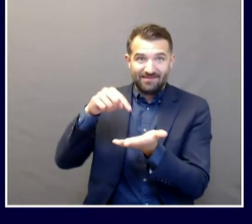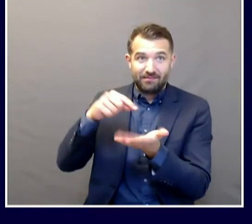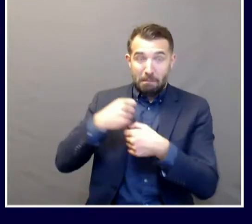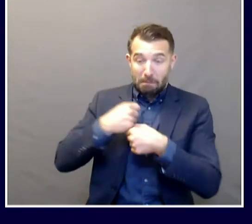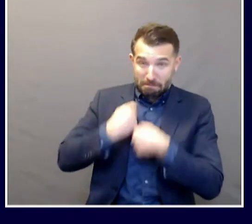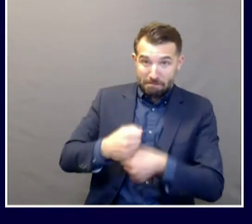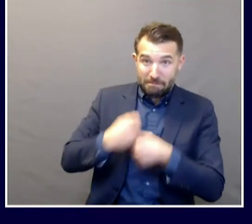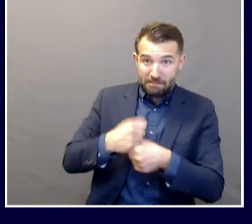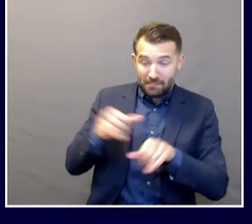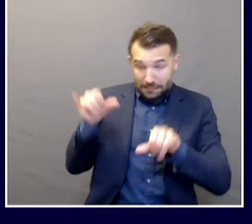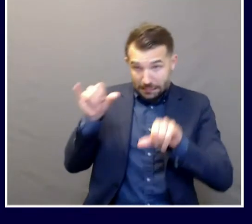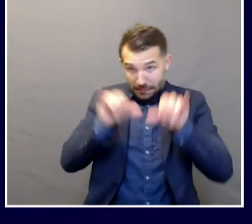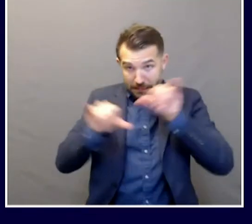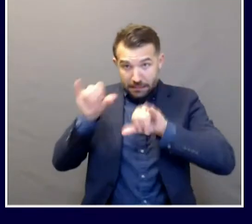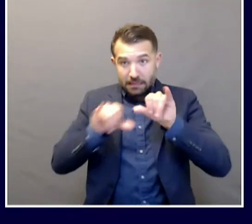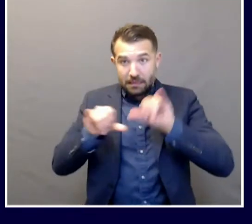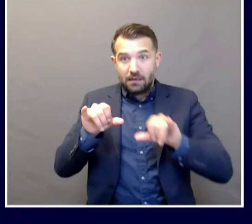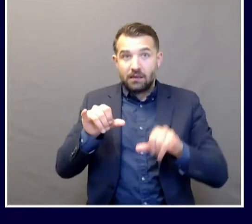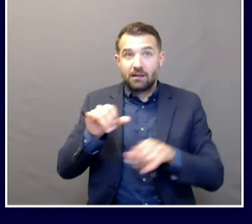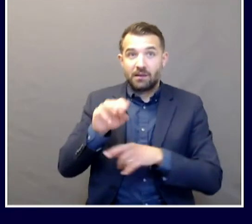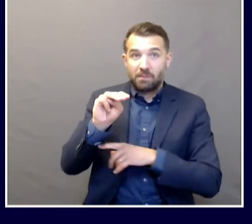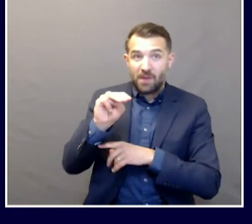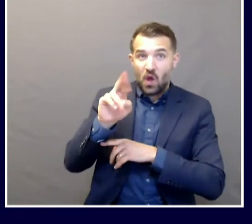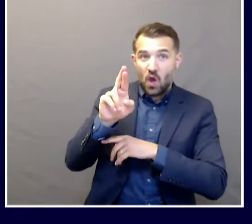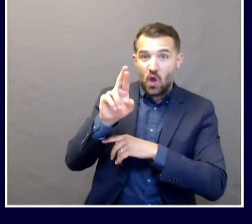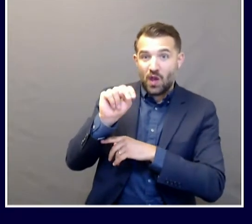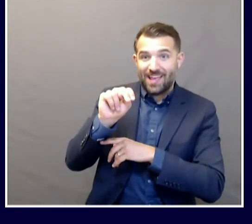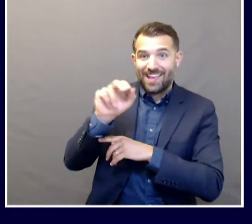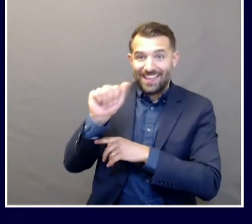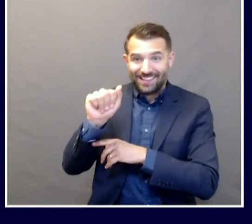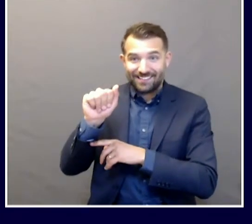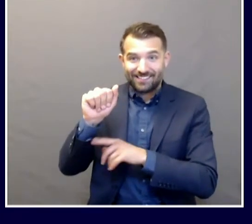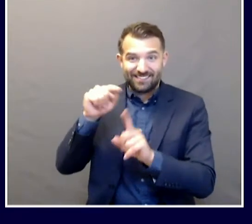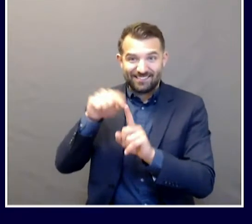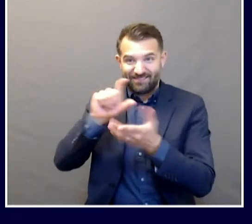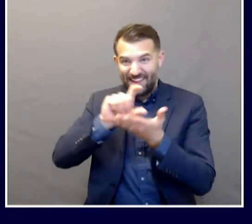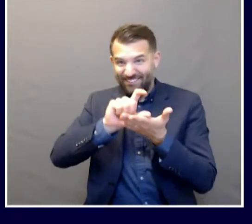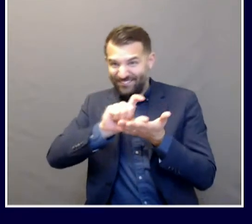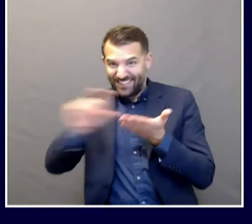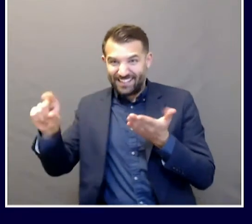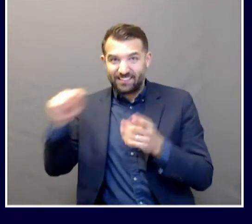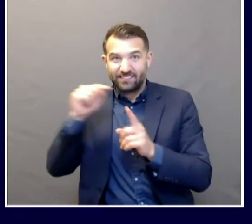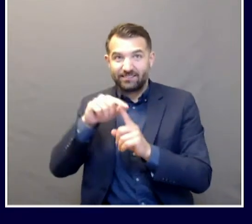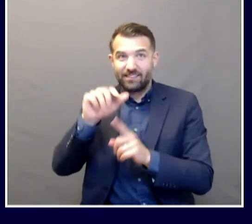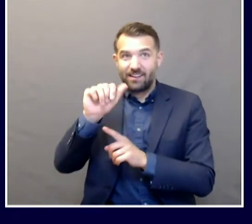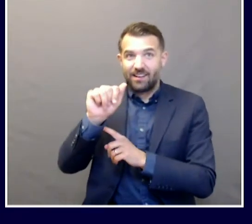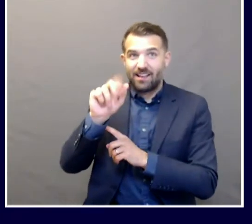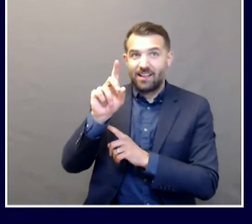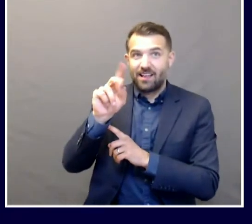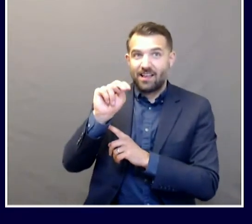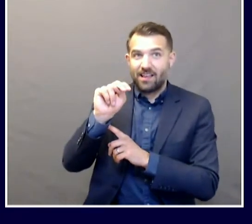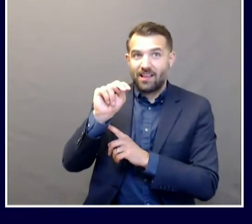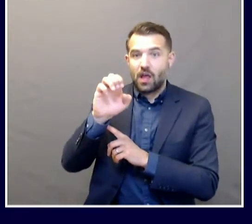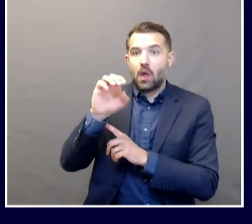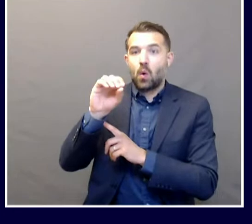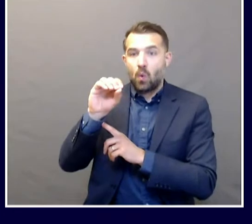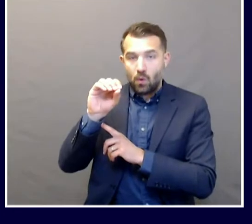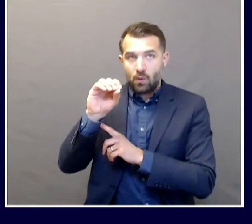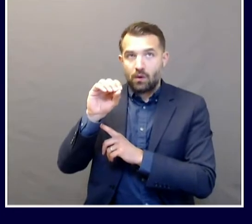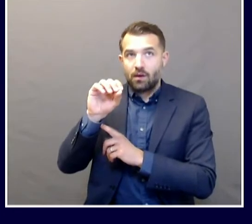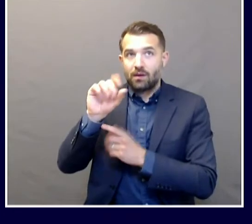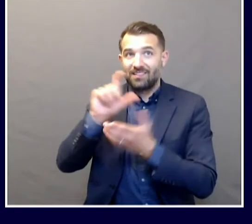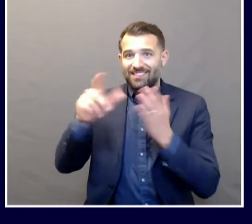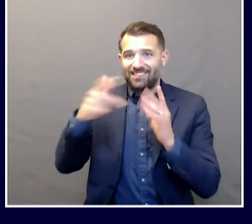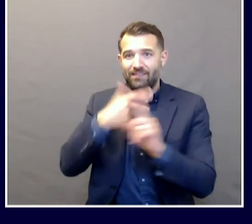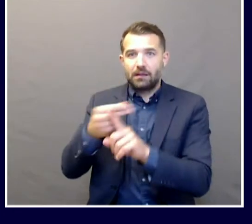making mRNA vaccines or making adenovirus vector vaccines is extremely difficult. Some of those patents for other vaccines, like